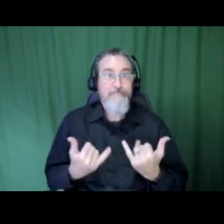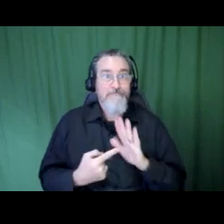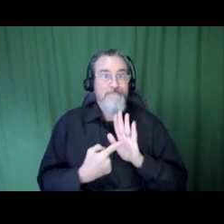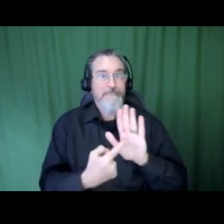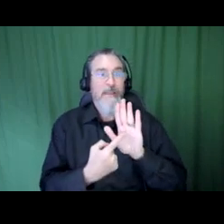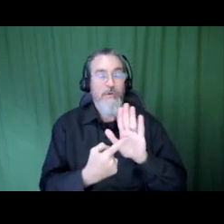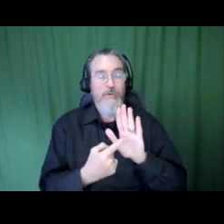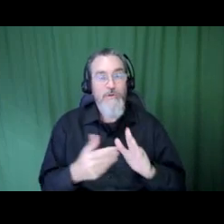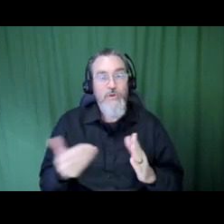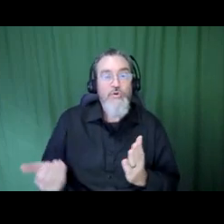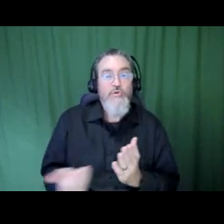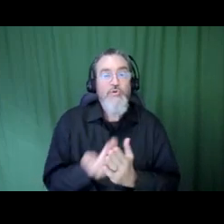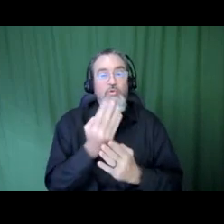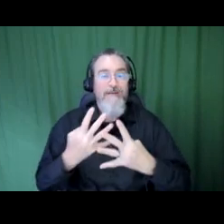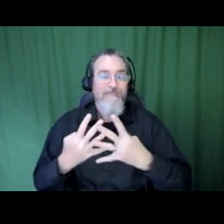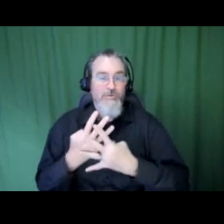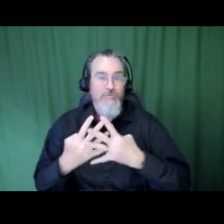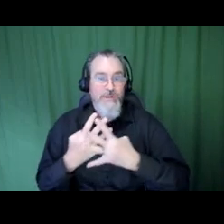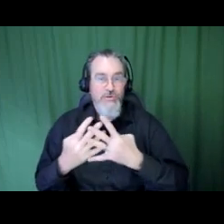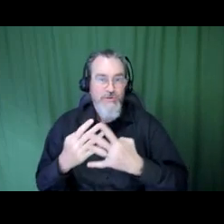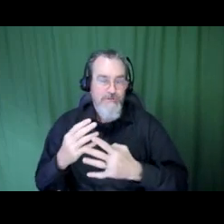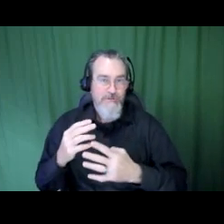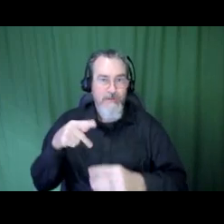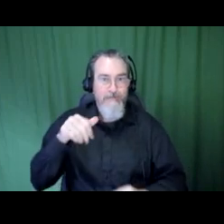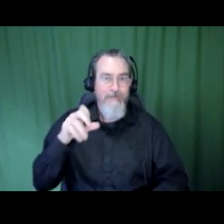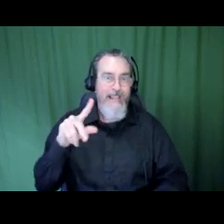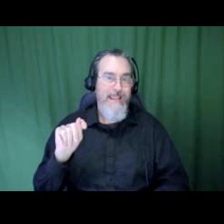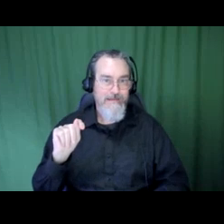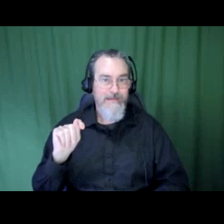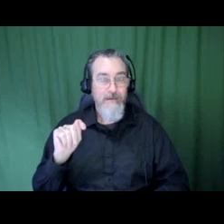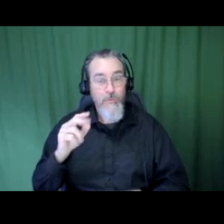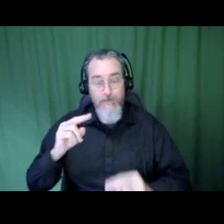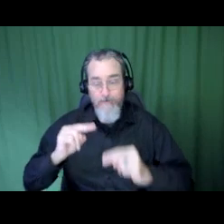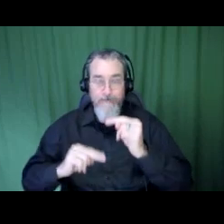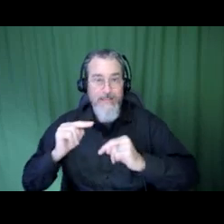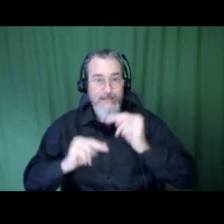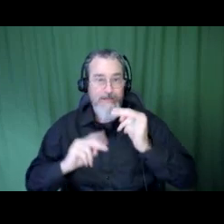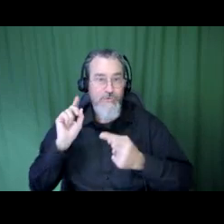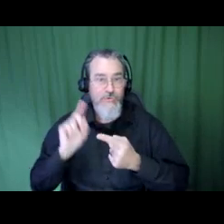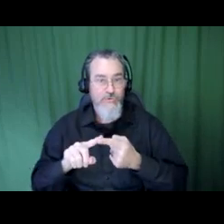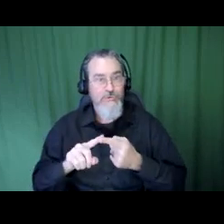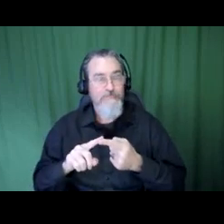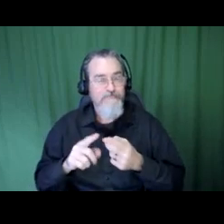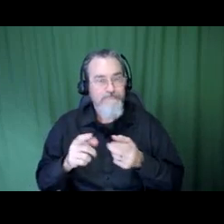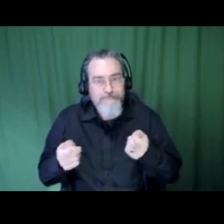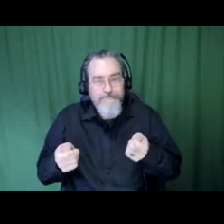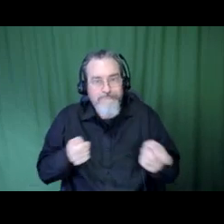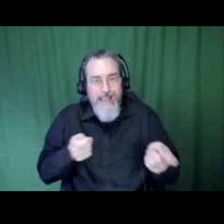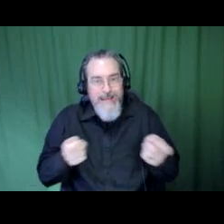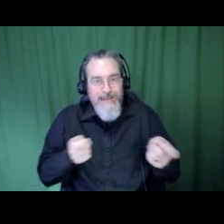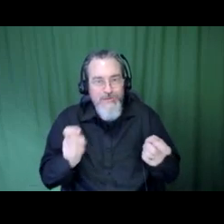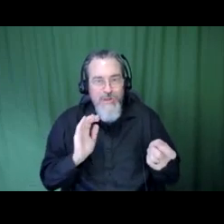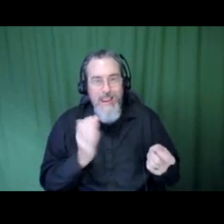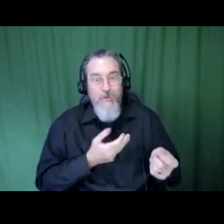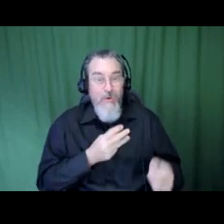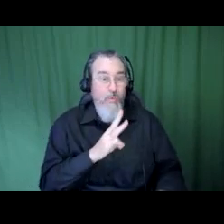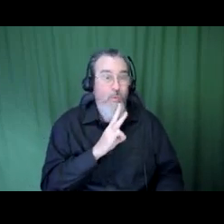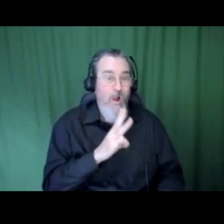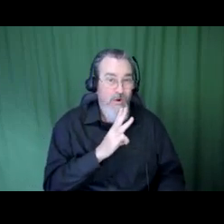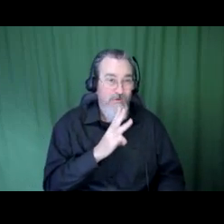new filtration plant that was built to manage this increasingly contaminated water, both